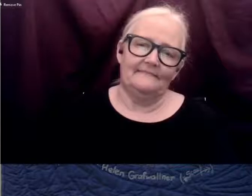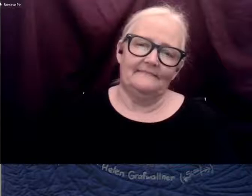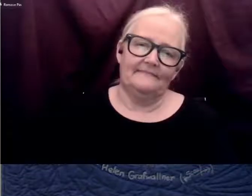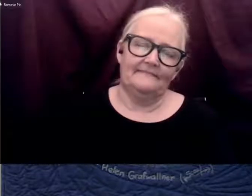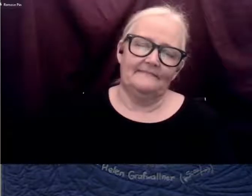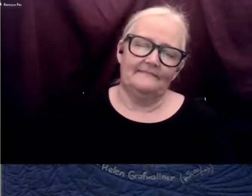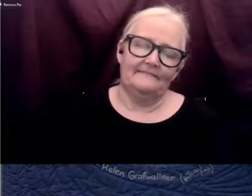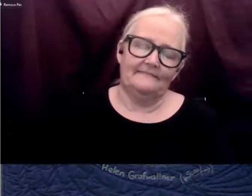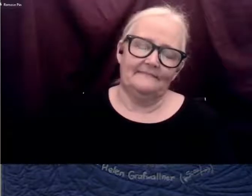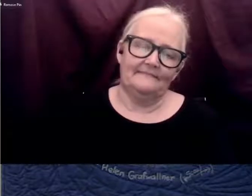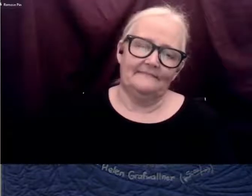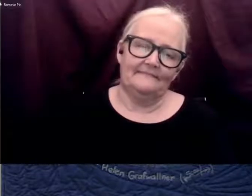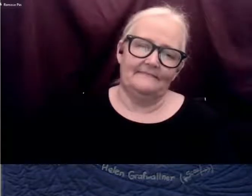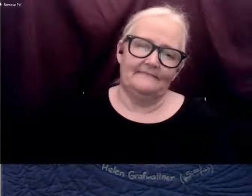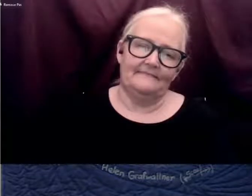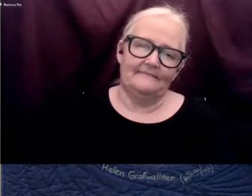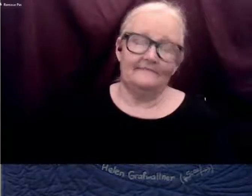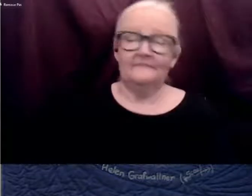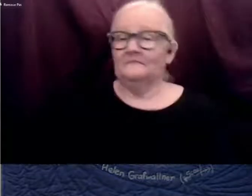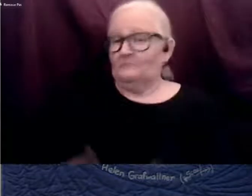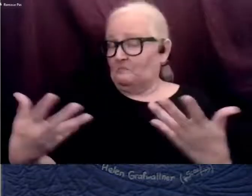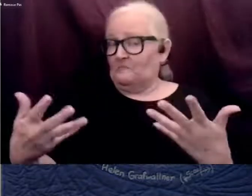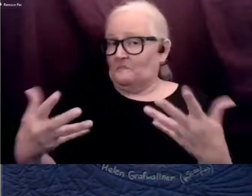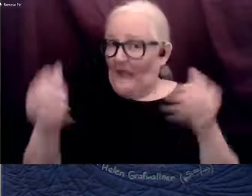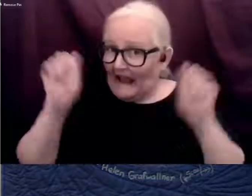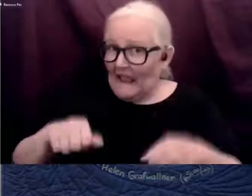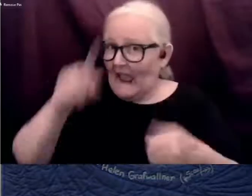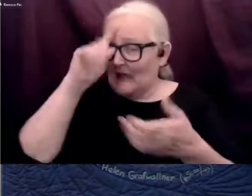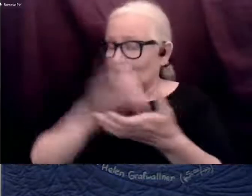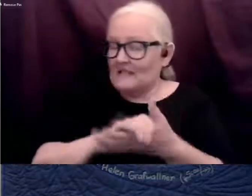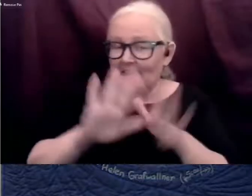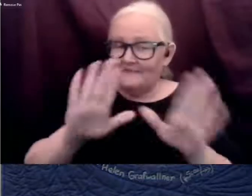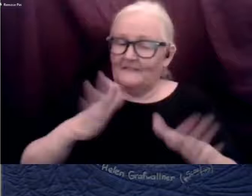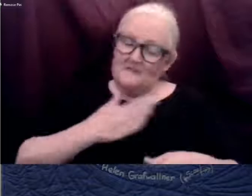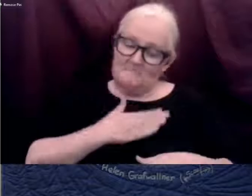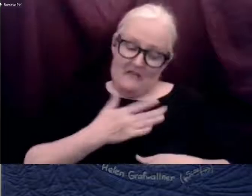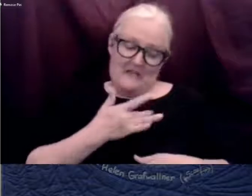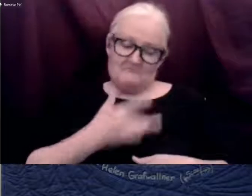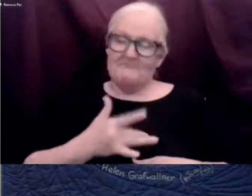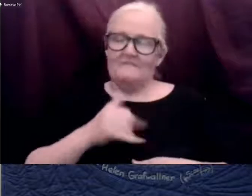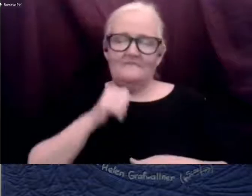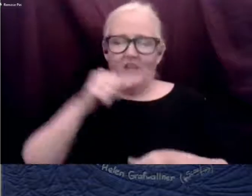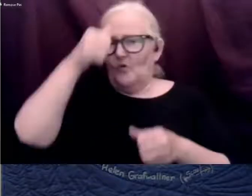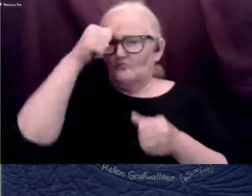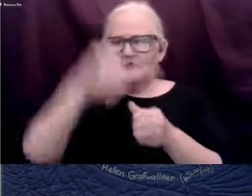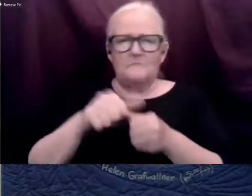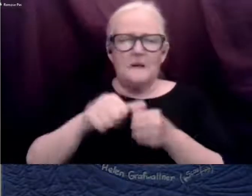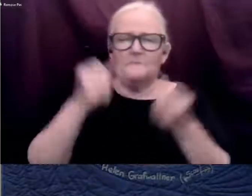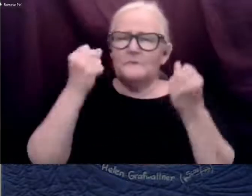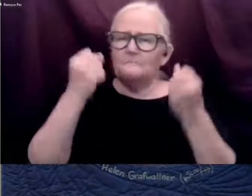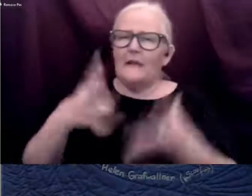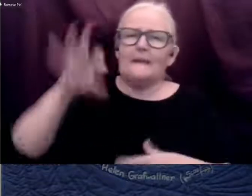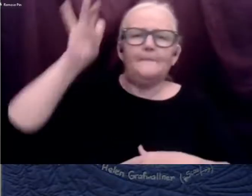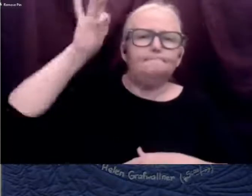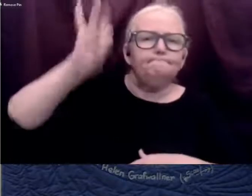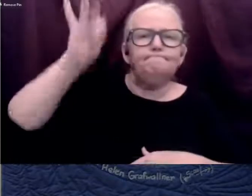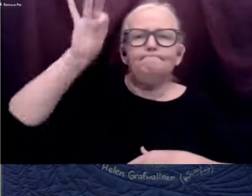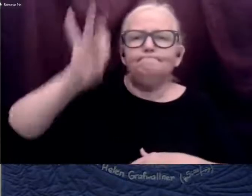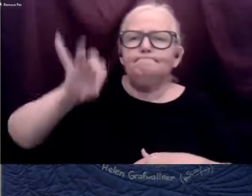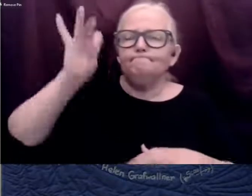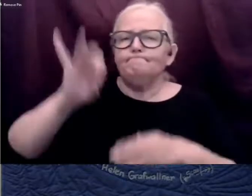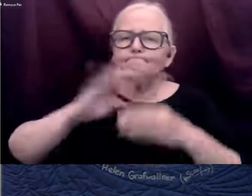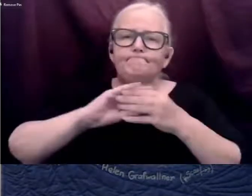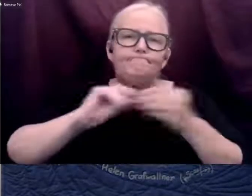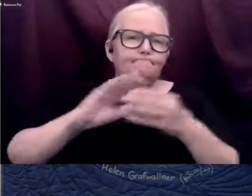Believe it or not, I don't remember many sermons. I remember some that I've given and the gist